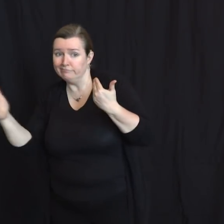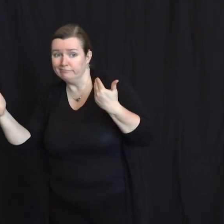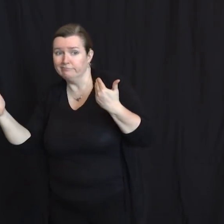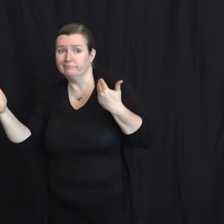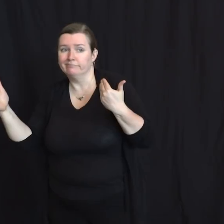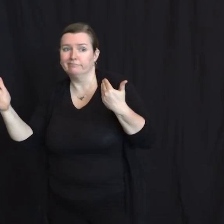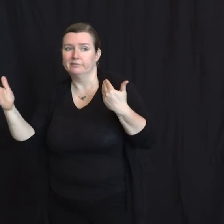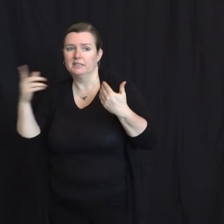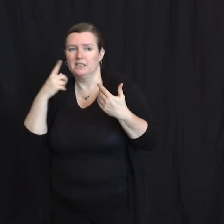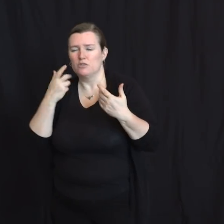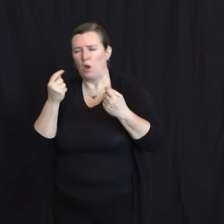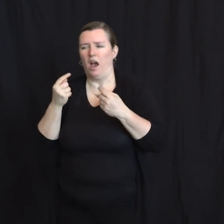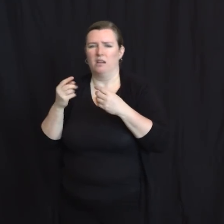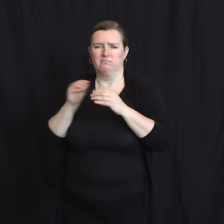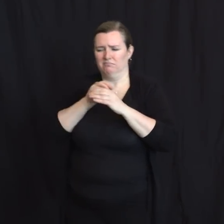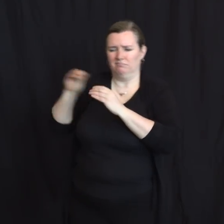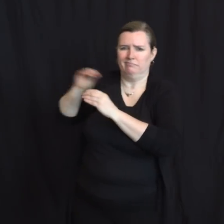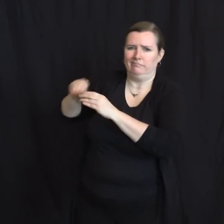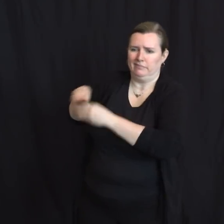next time.